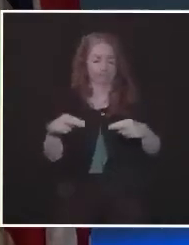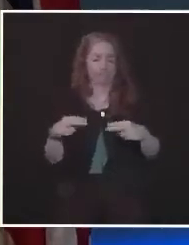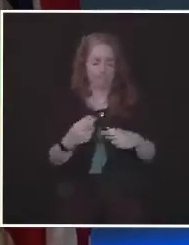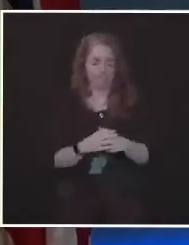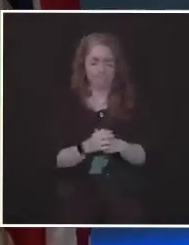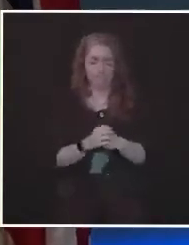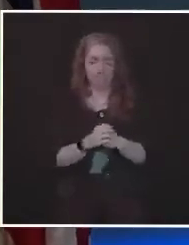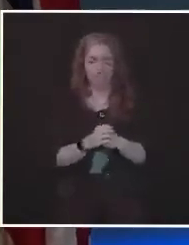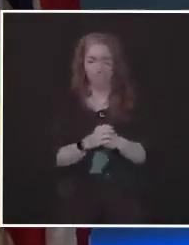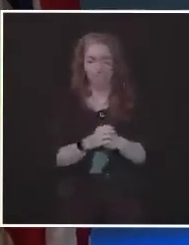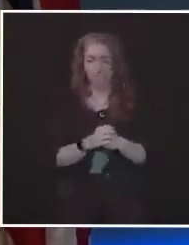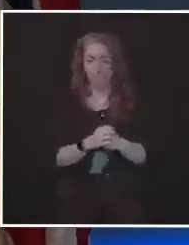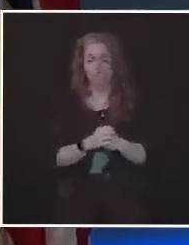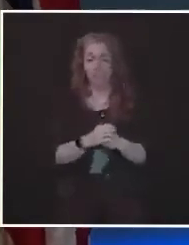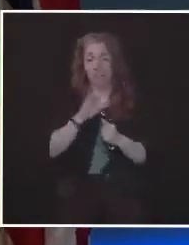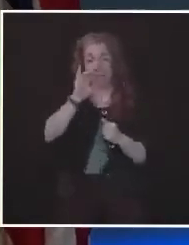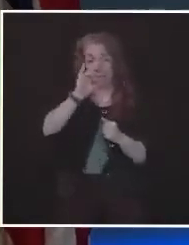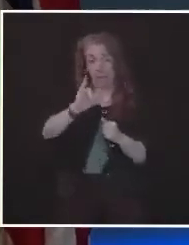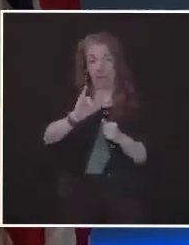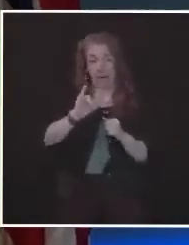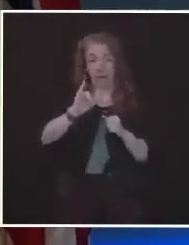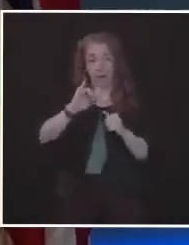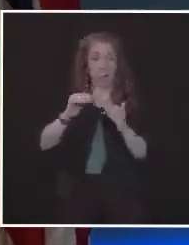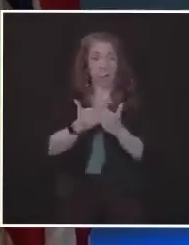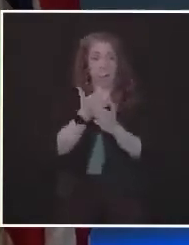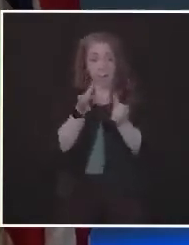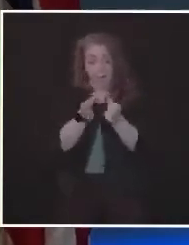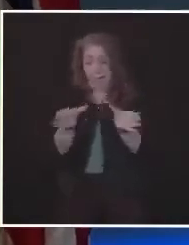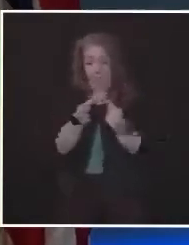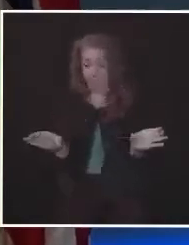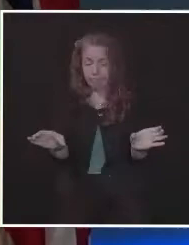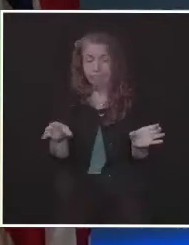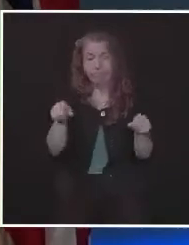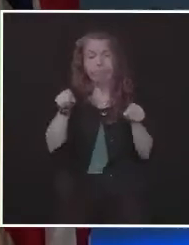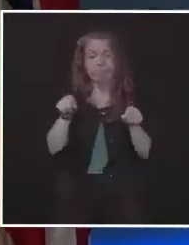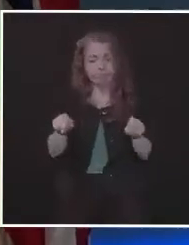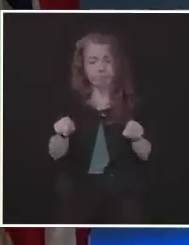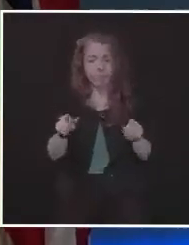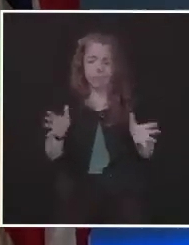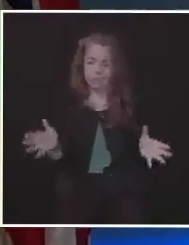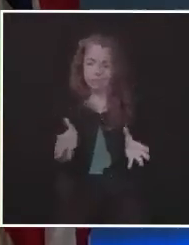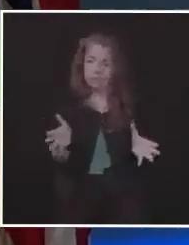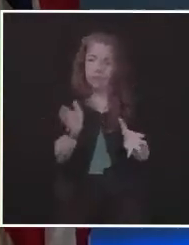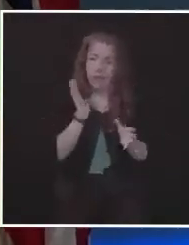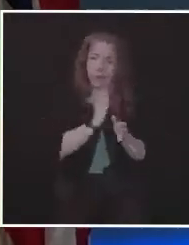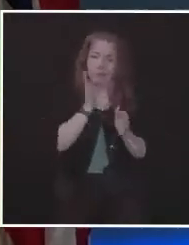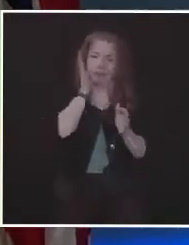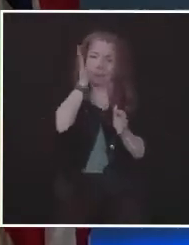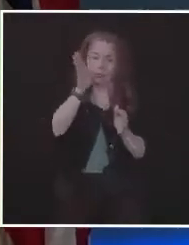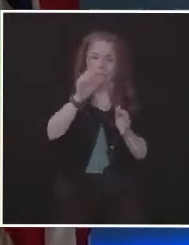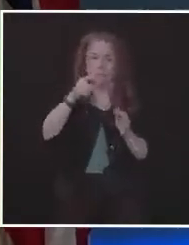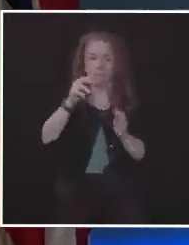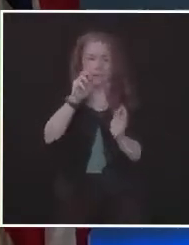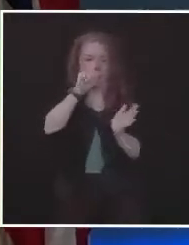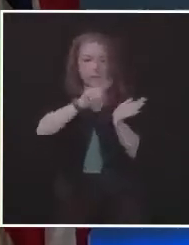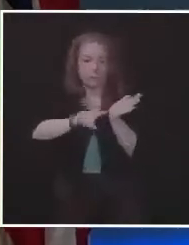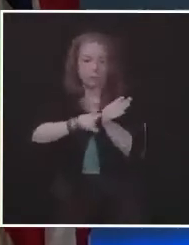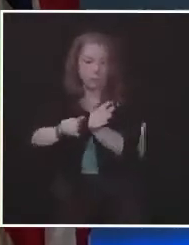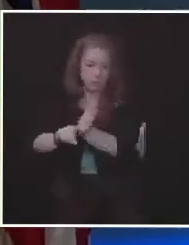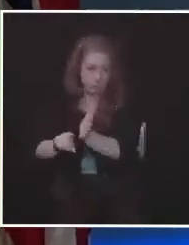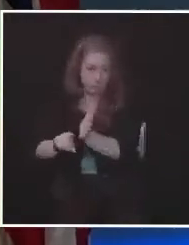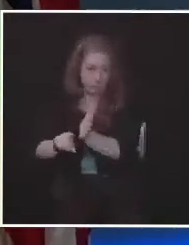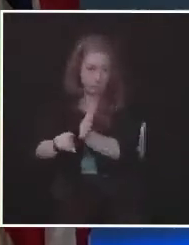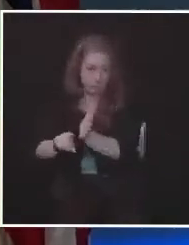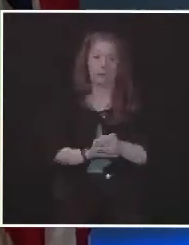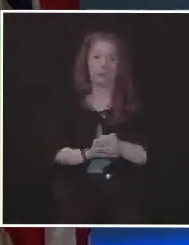This reorganization is about the future of space exploration. It's about setting up NASA